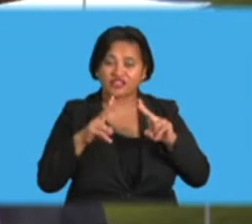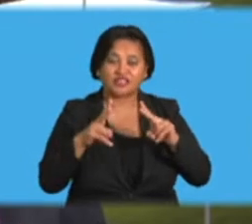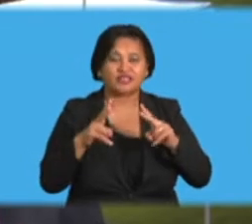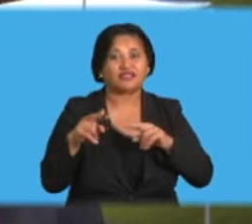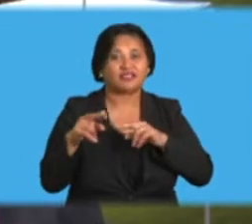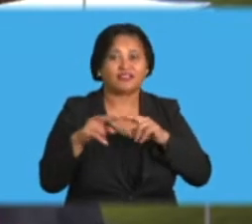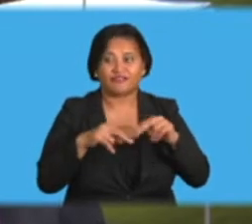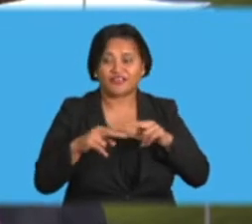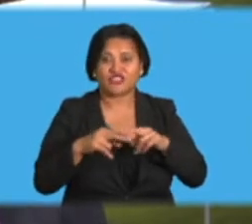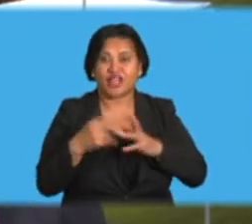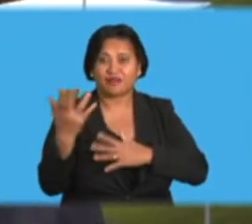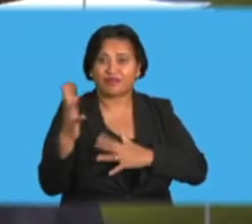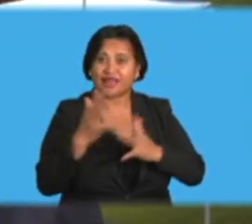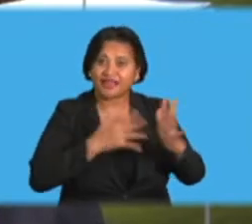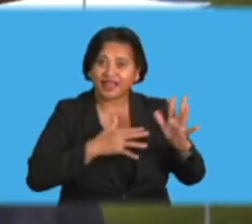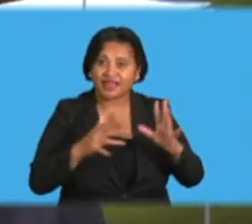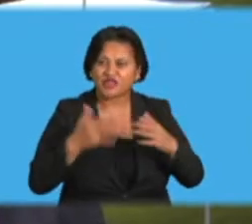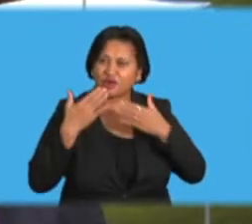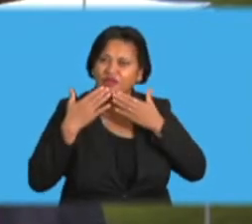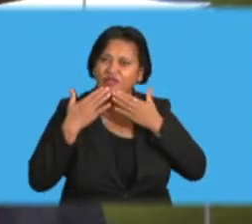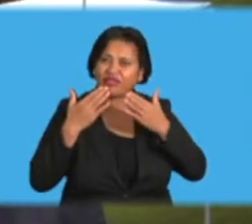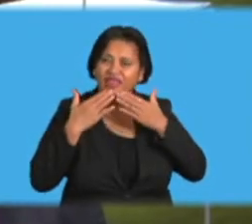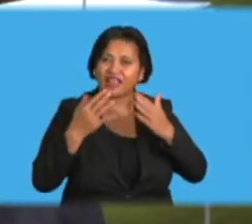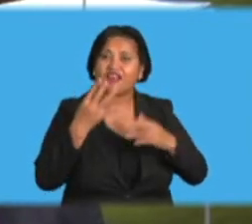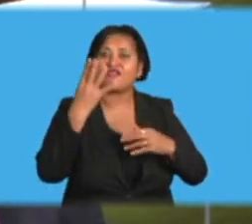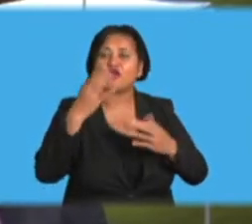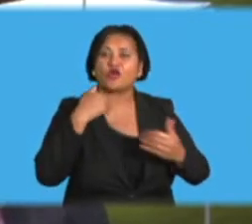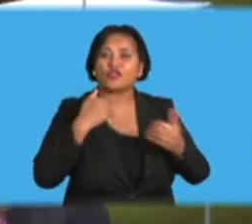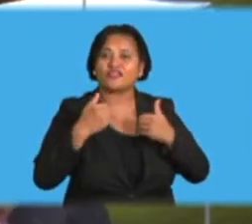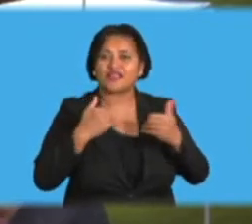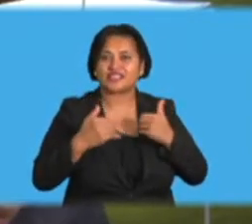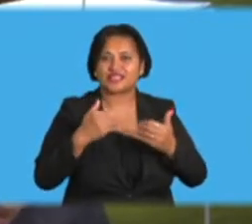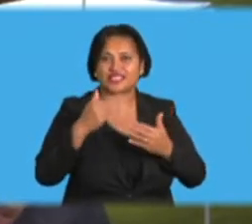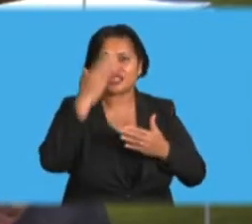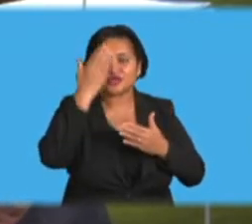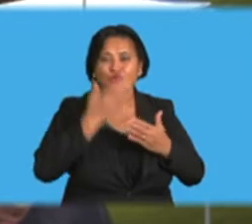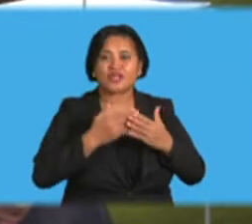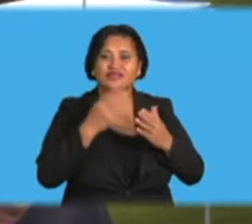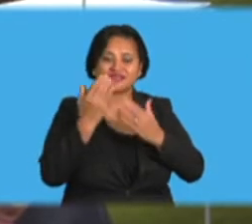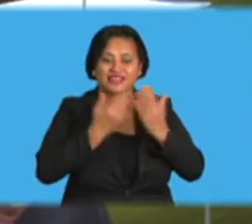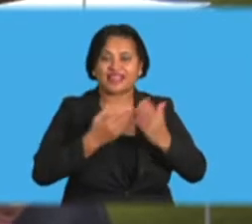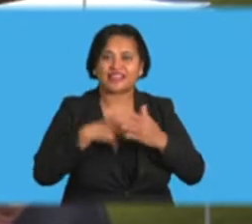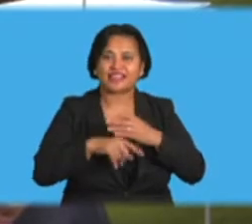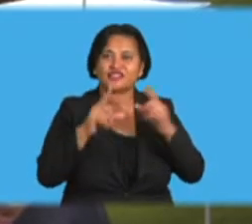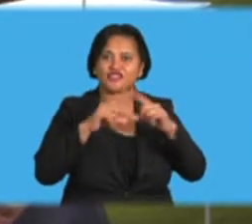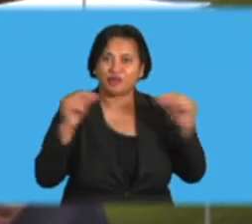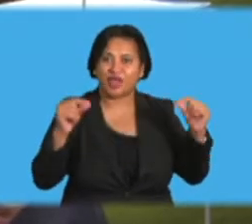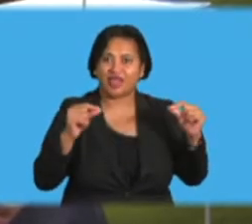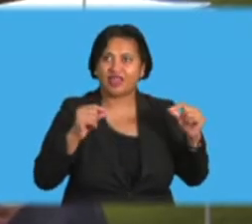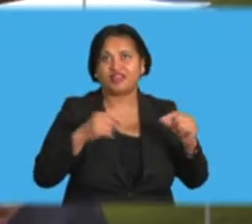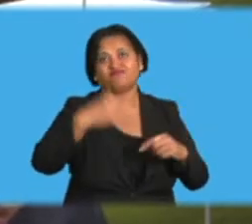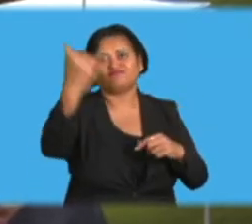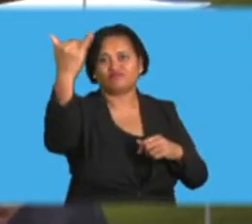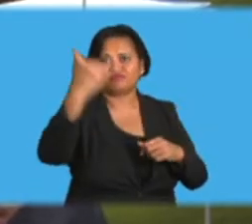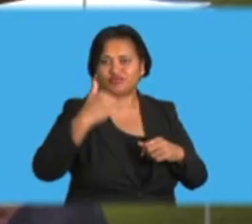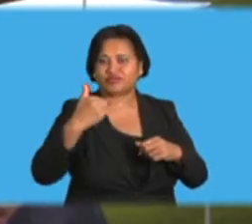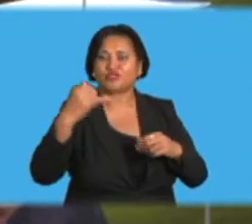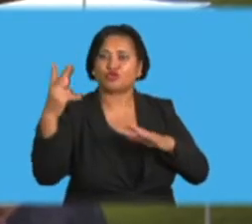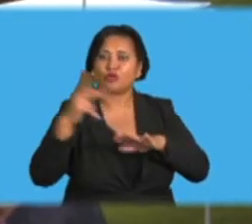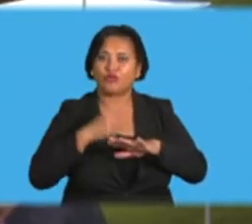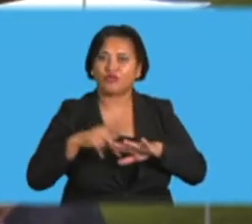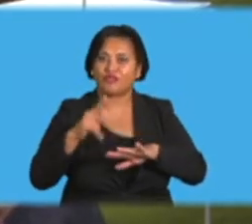publicly thank the 4 university students, Fijian students who are studying in Japan. We actually flew them over from Japan and